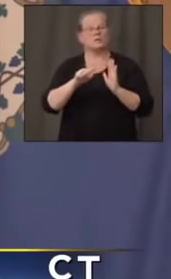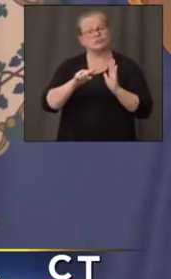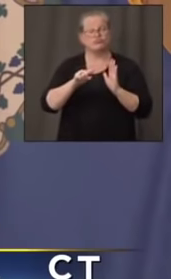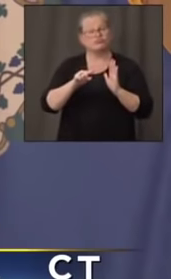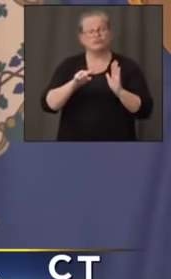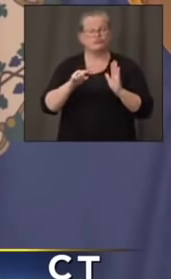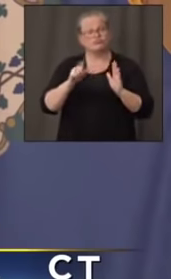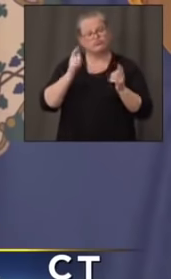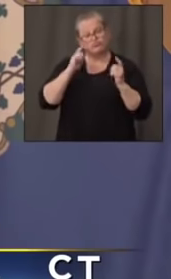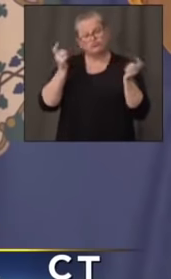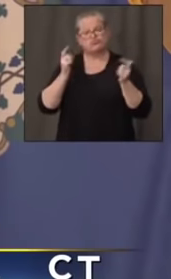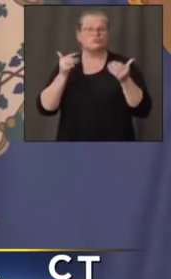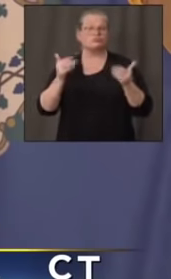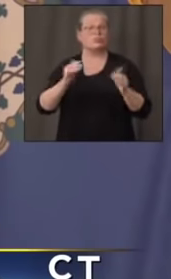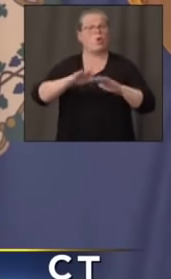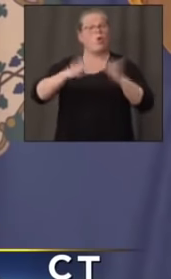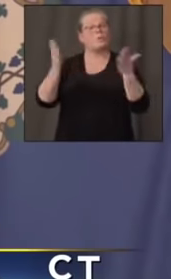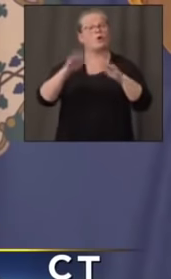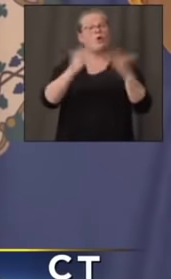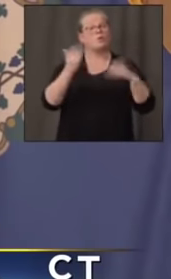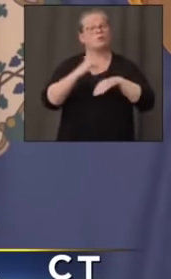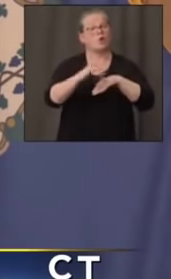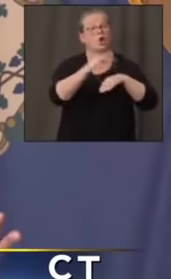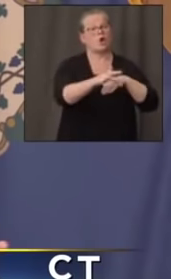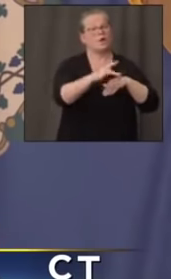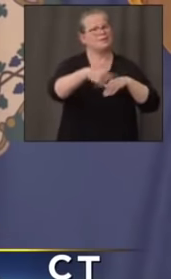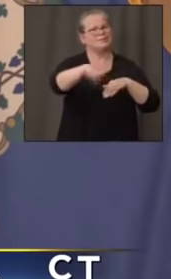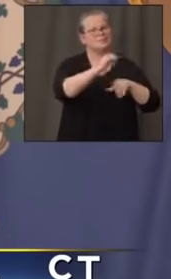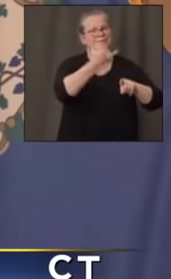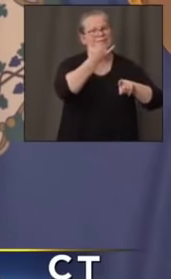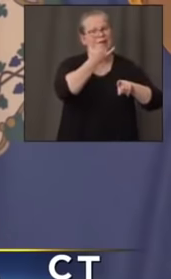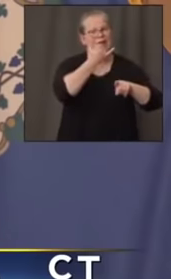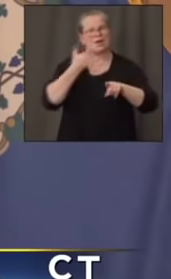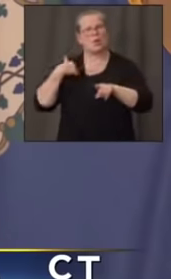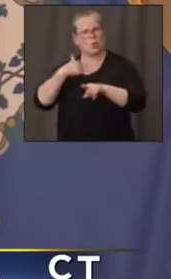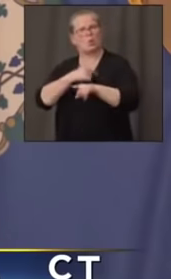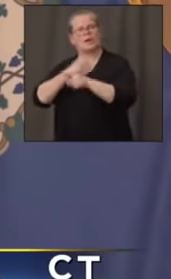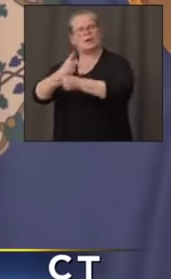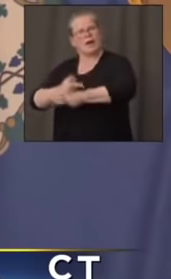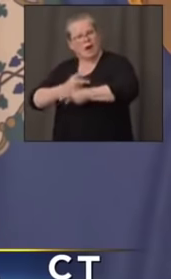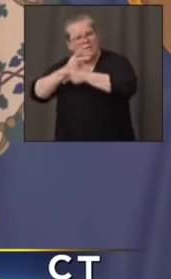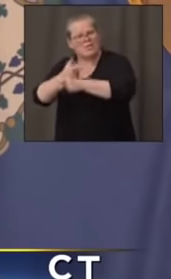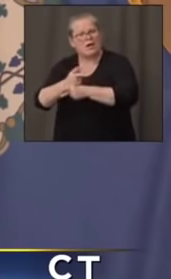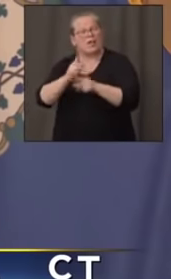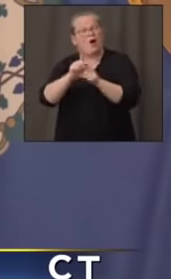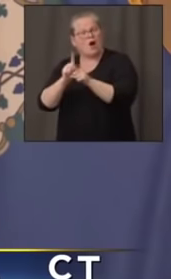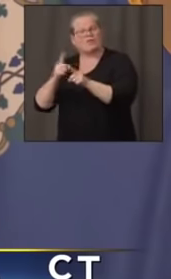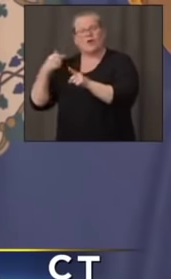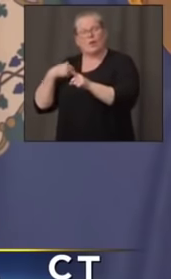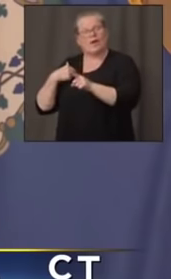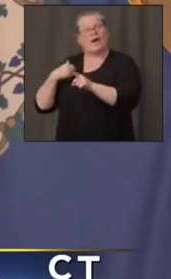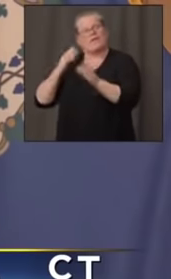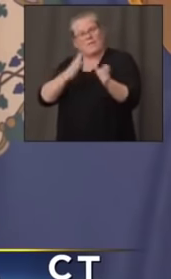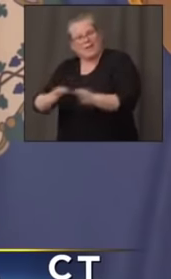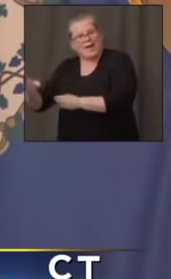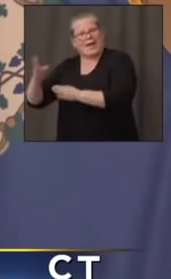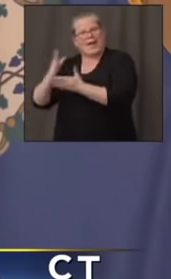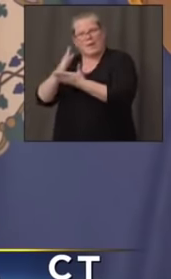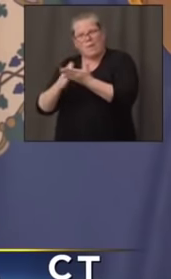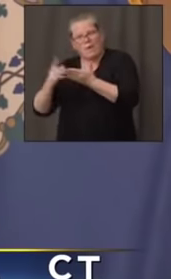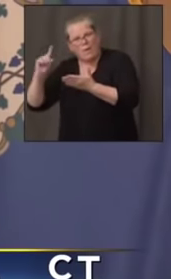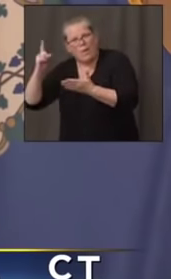mistake, that we've erred on the side of caution and opened everything. We were very selective about what we opened and what we continue